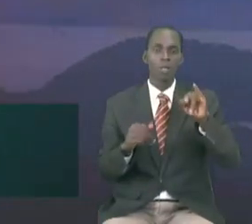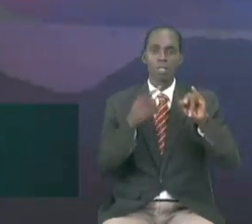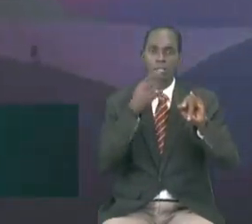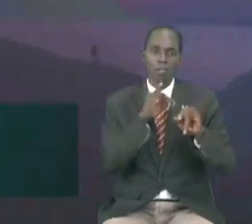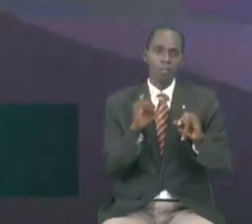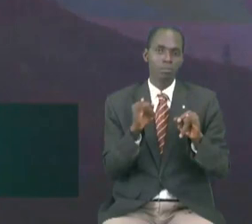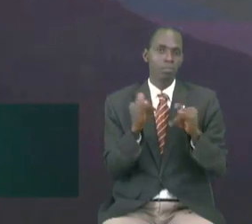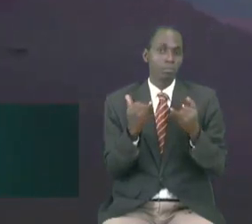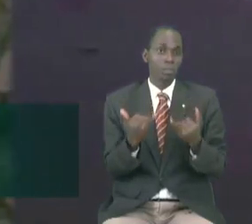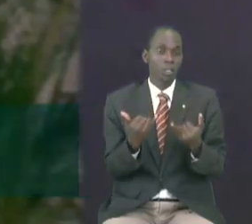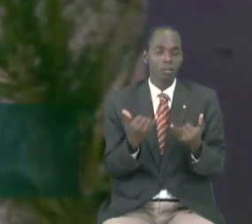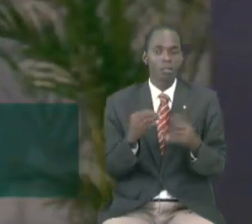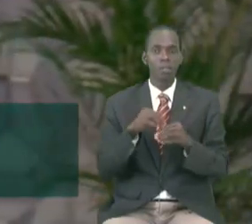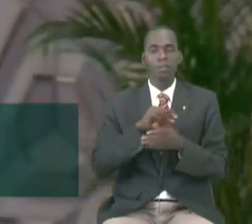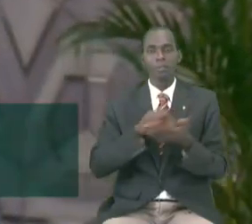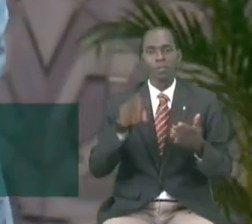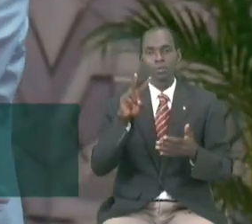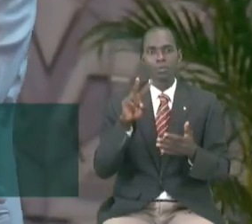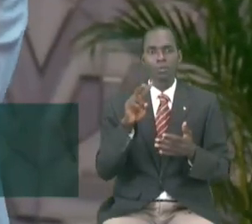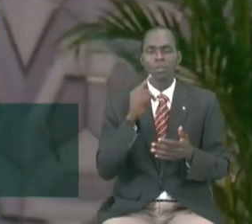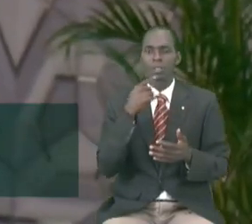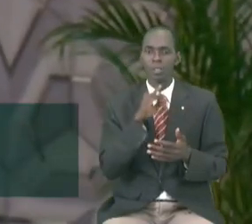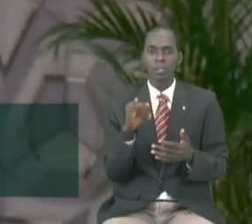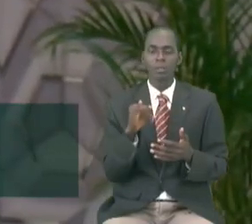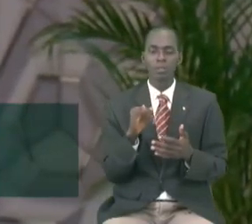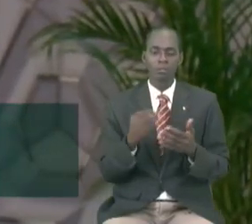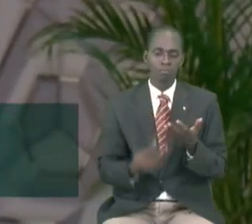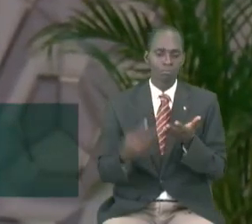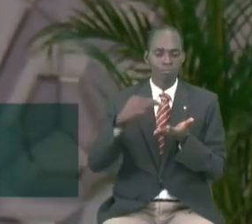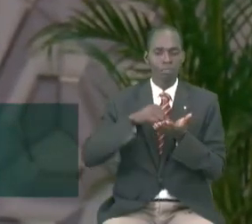that great city, and cry